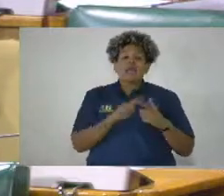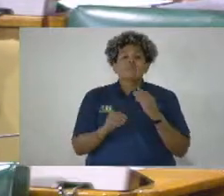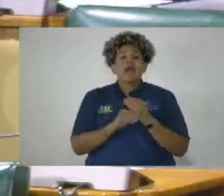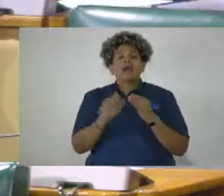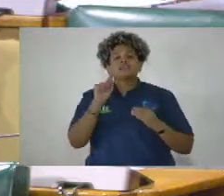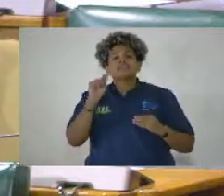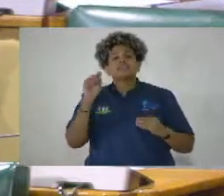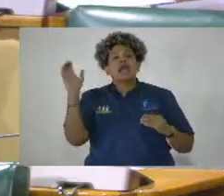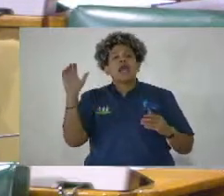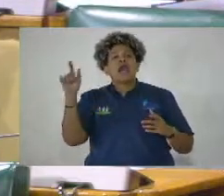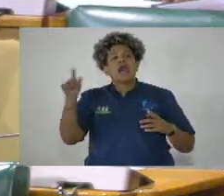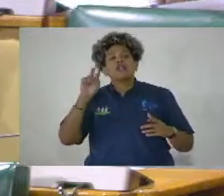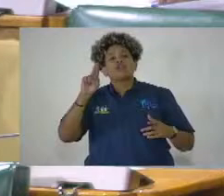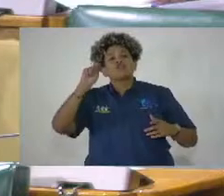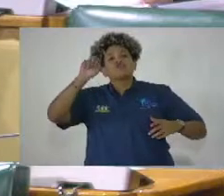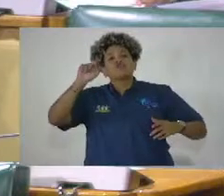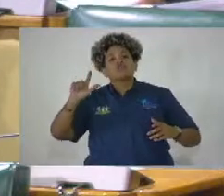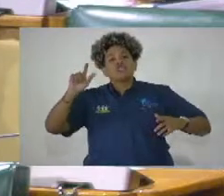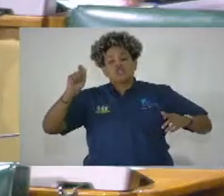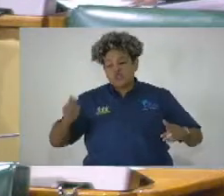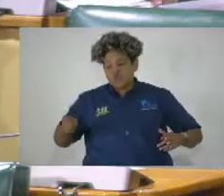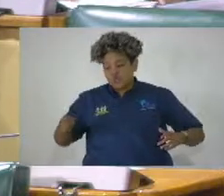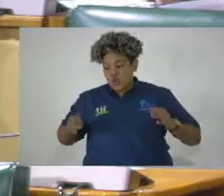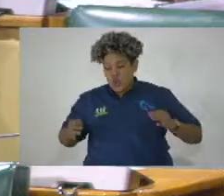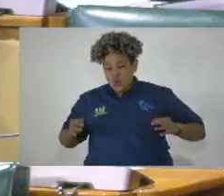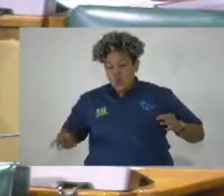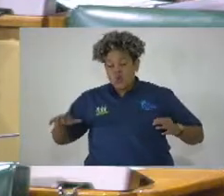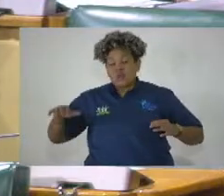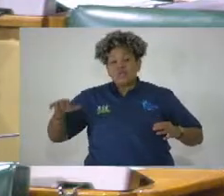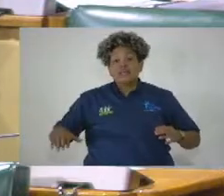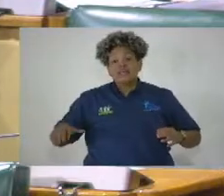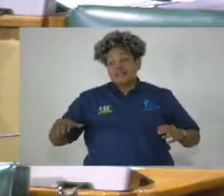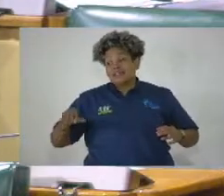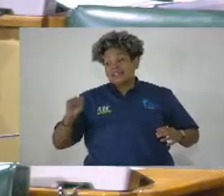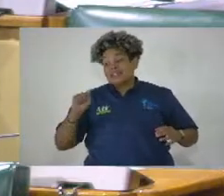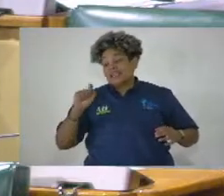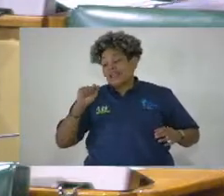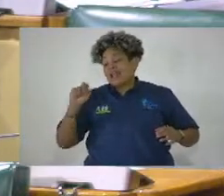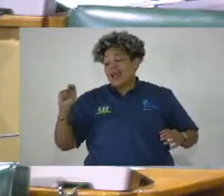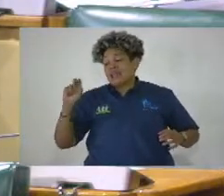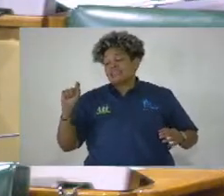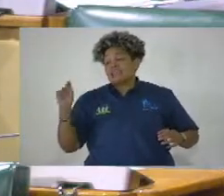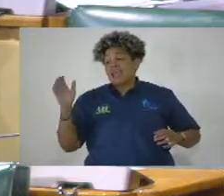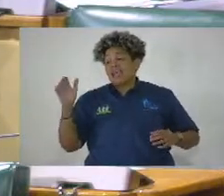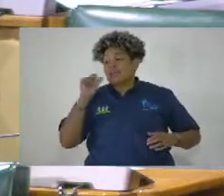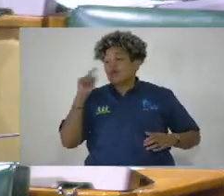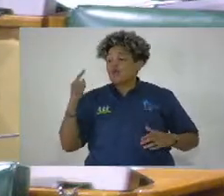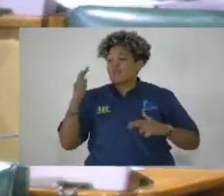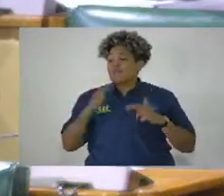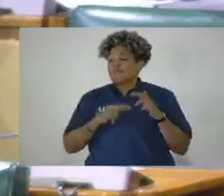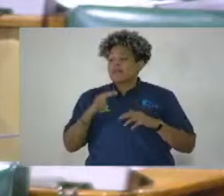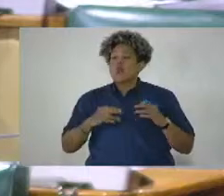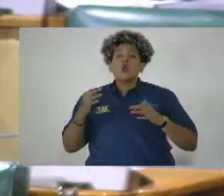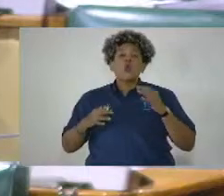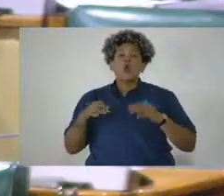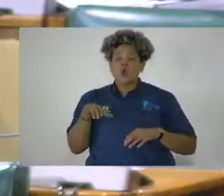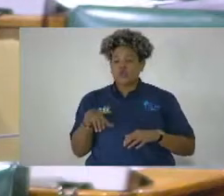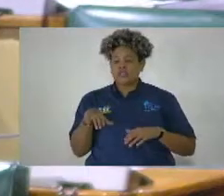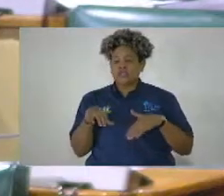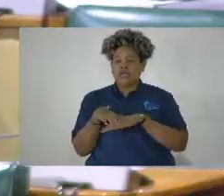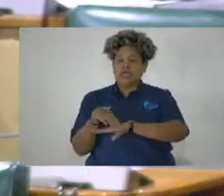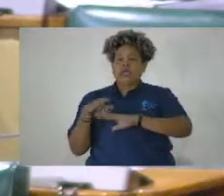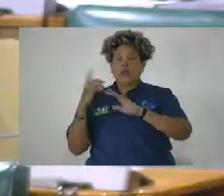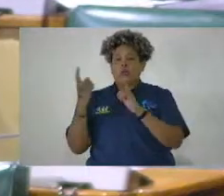St. Catherine regional judicial court complexes. You notice what I said? We're not just building courthouses. We're